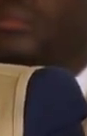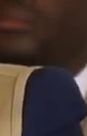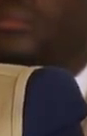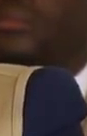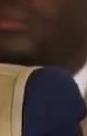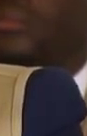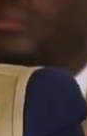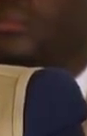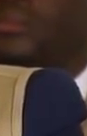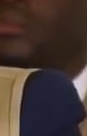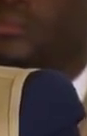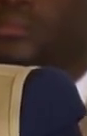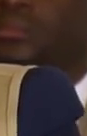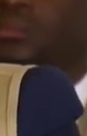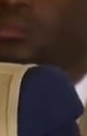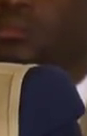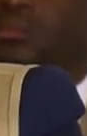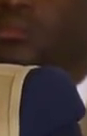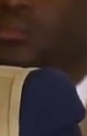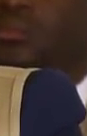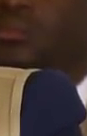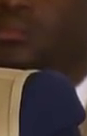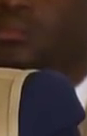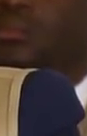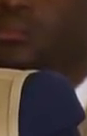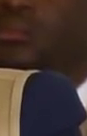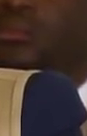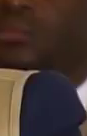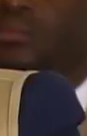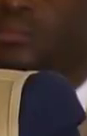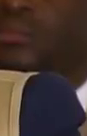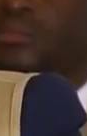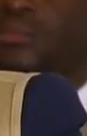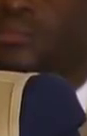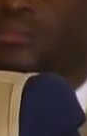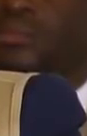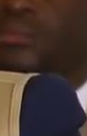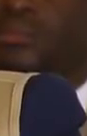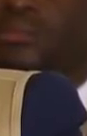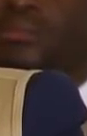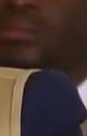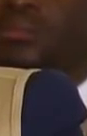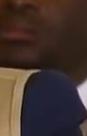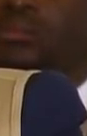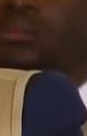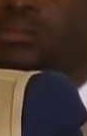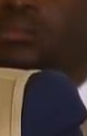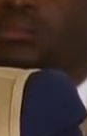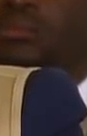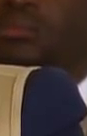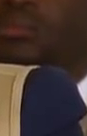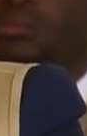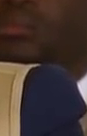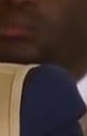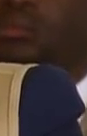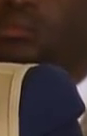observers on the ground. But of course, we've heard about it.